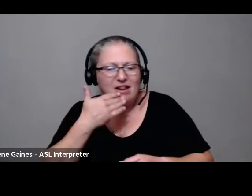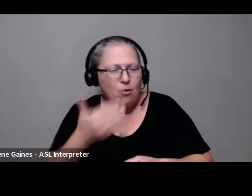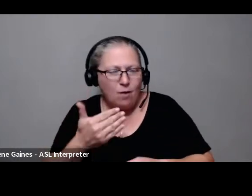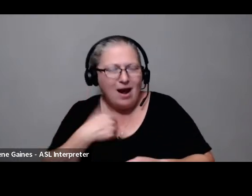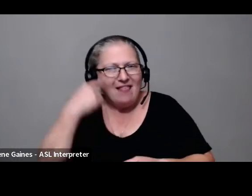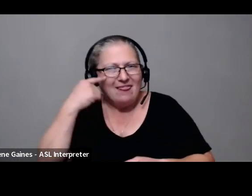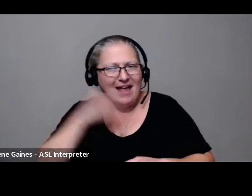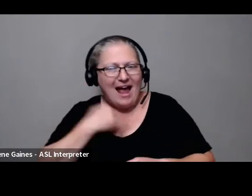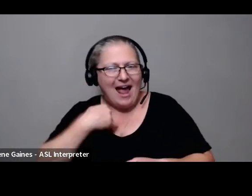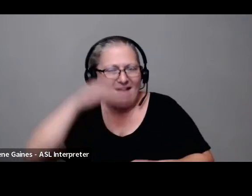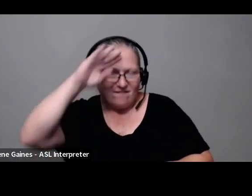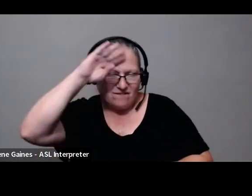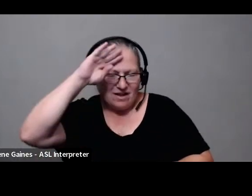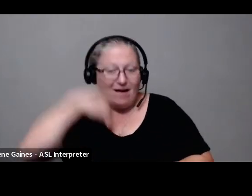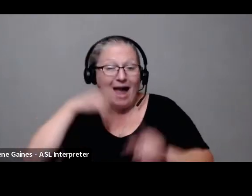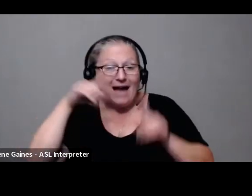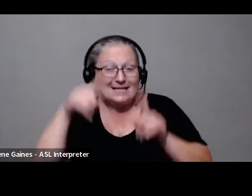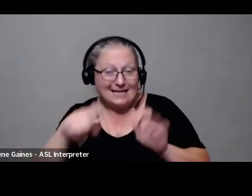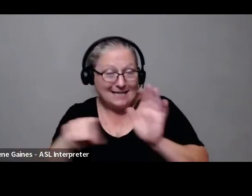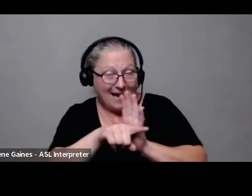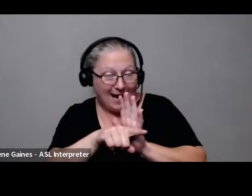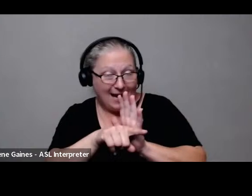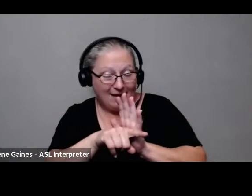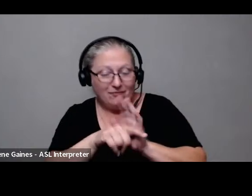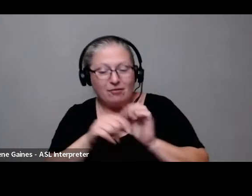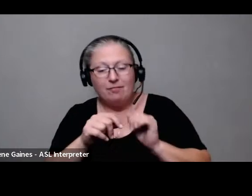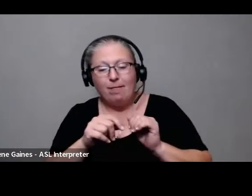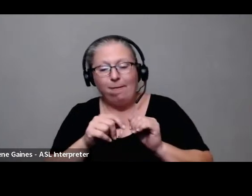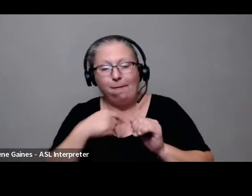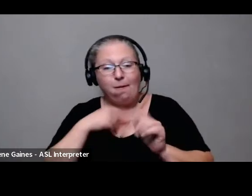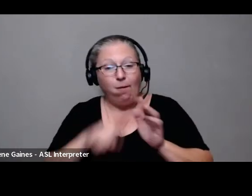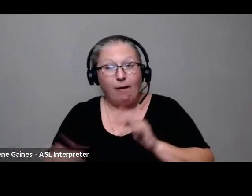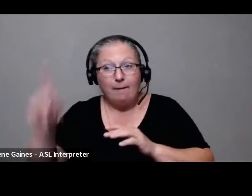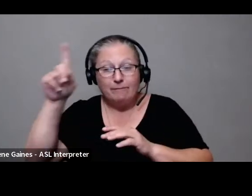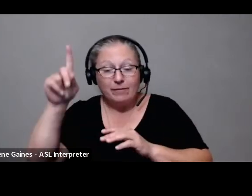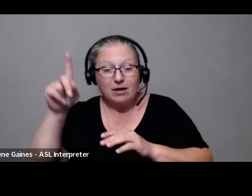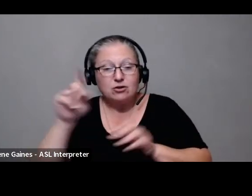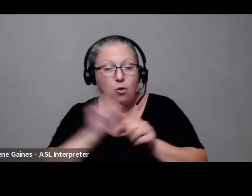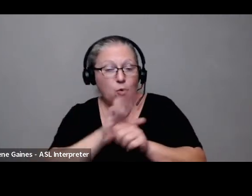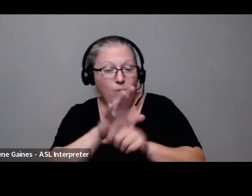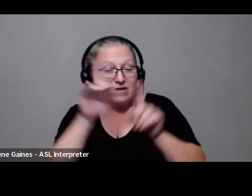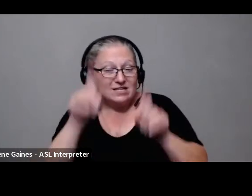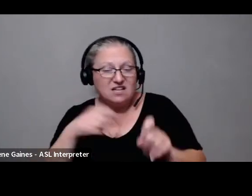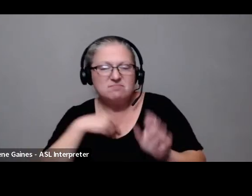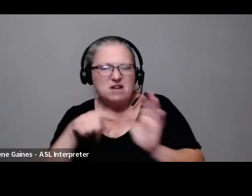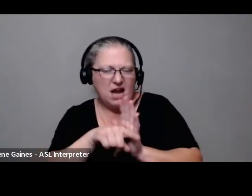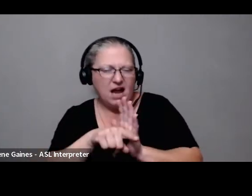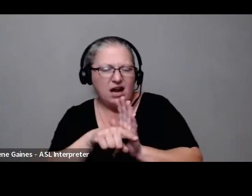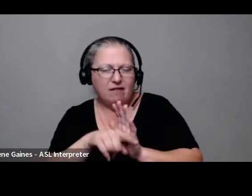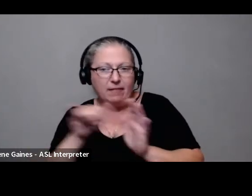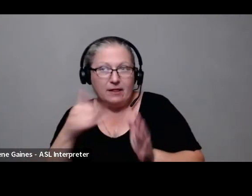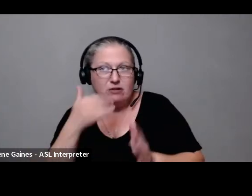I think I have a fever. I tested negative. I went upstairs, took a COVID test. I'm negative, so